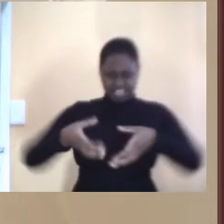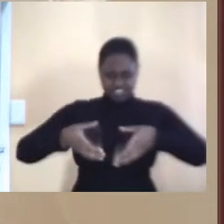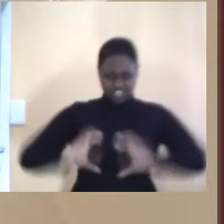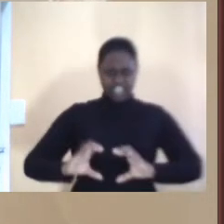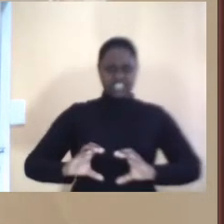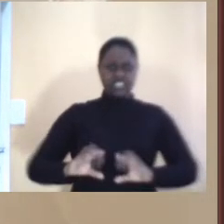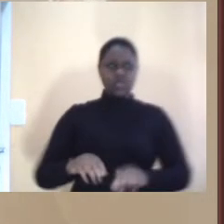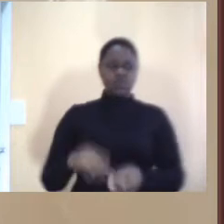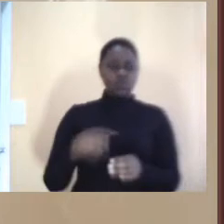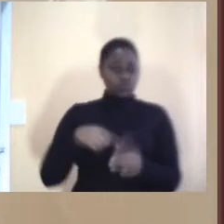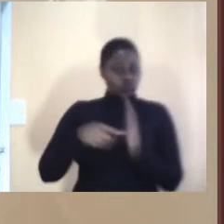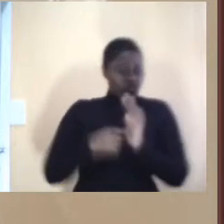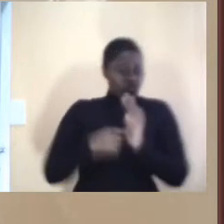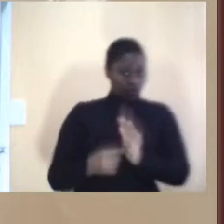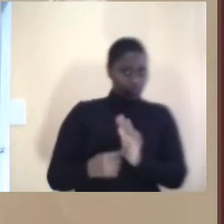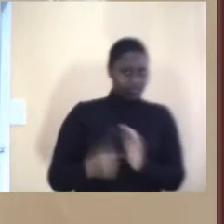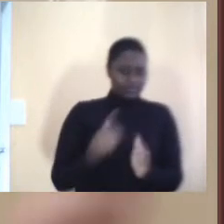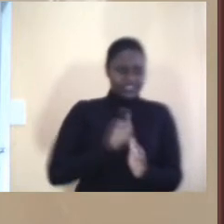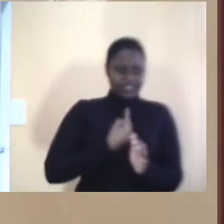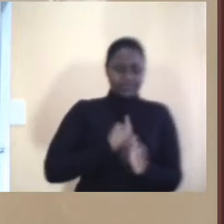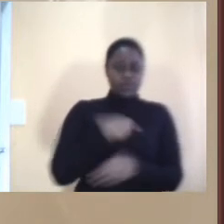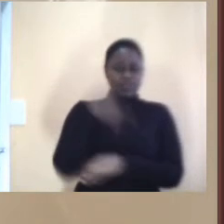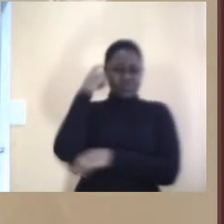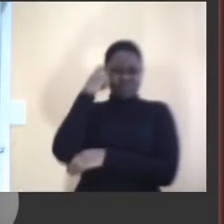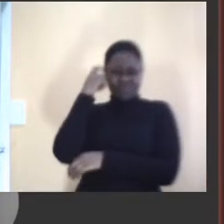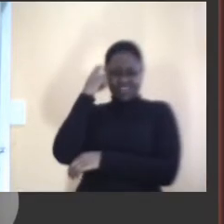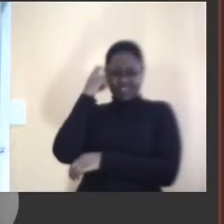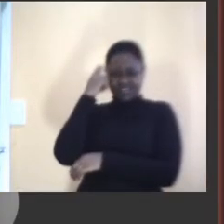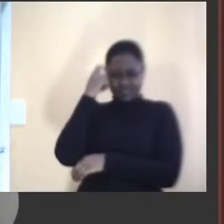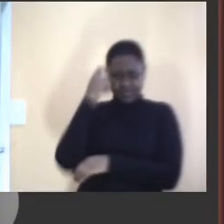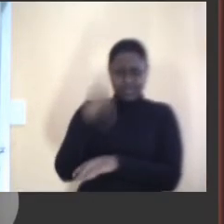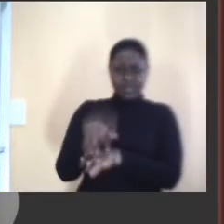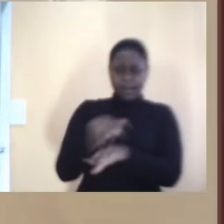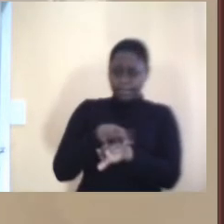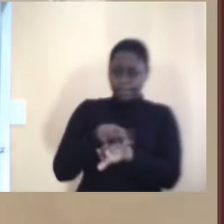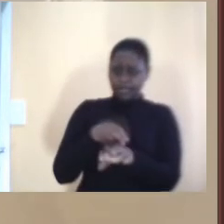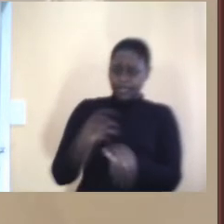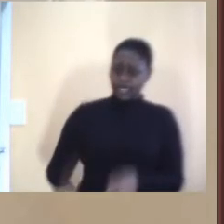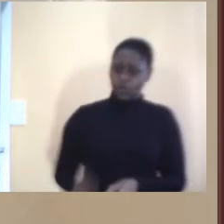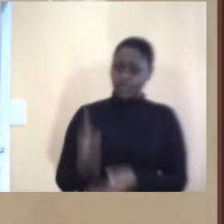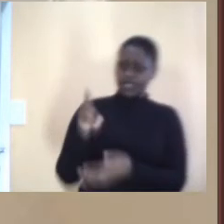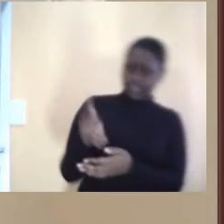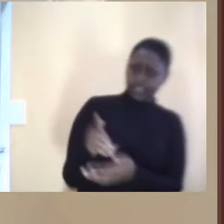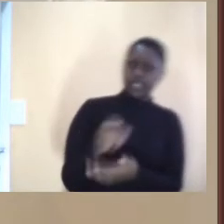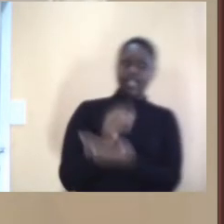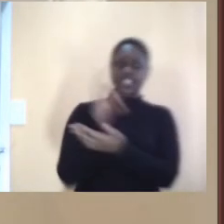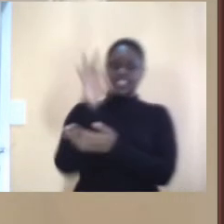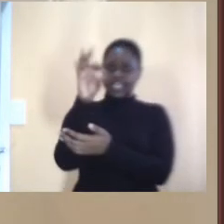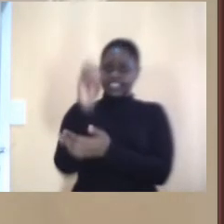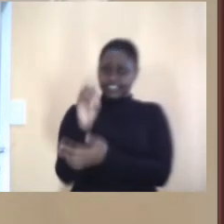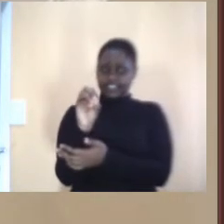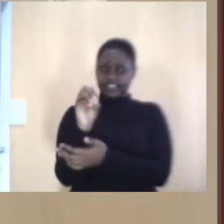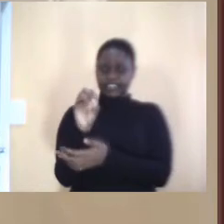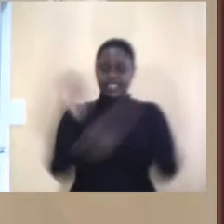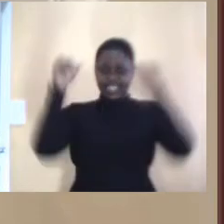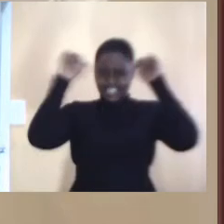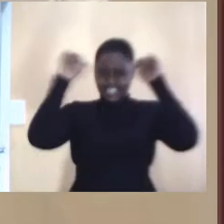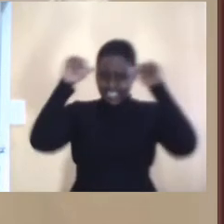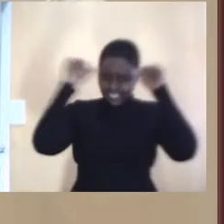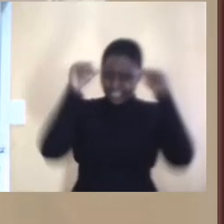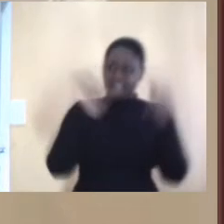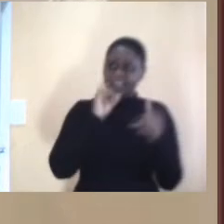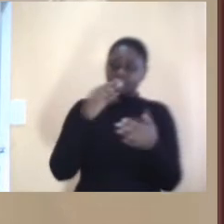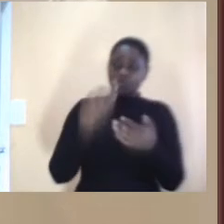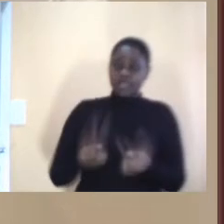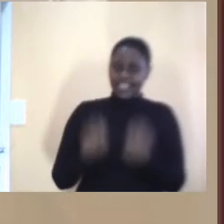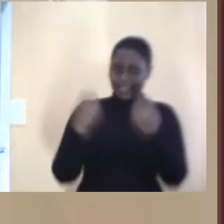proven themselves. Can you imagine the AFAS has donated almost 30 cattle? What they will do if they are given